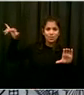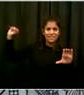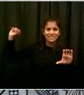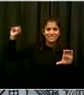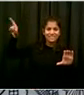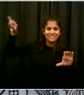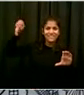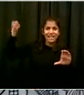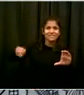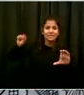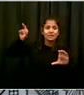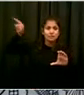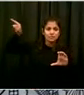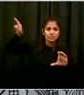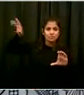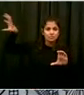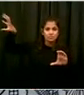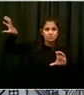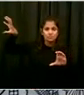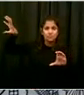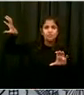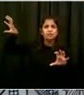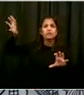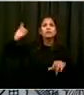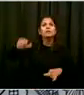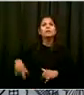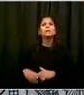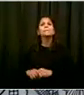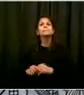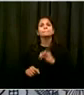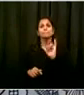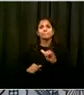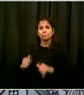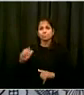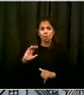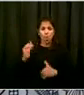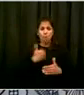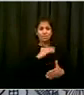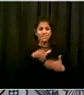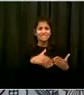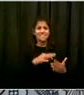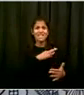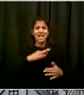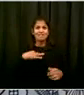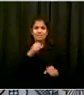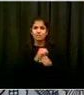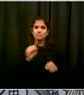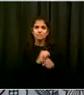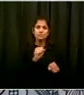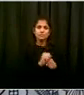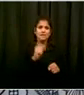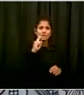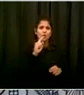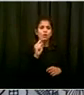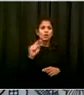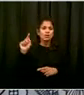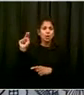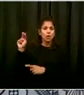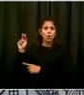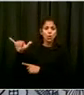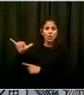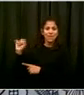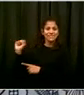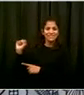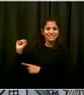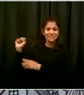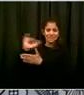It's clear as that. Go ahead, Aaron. All right, thank you. And then secondly, I mean, you said you